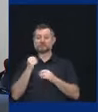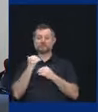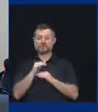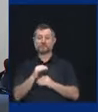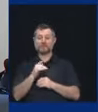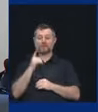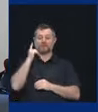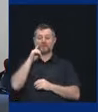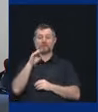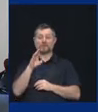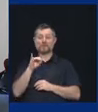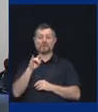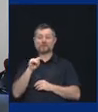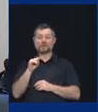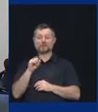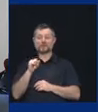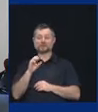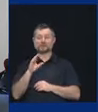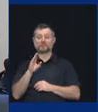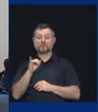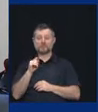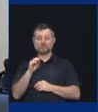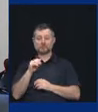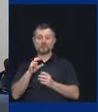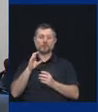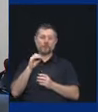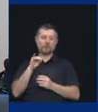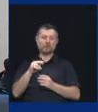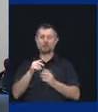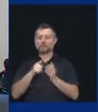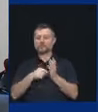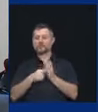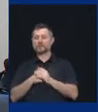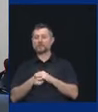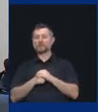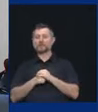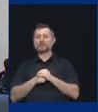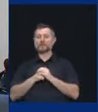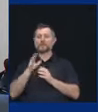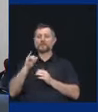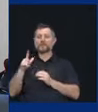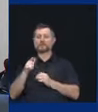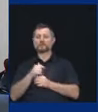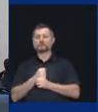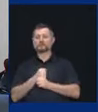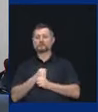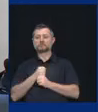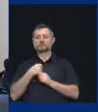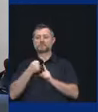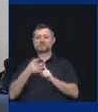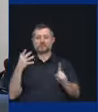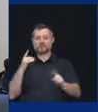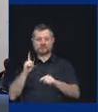basically halts the process to expand. Are you familiar with it? Where do you stand on